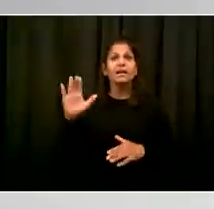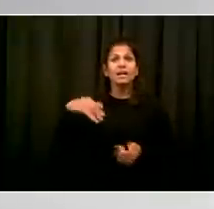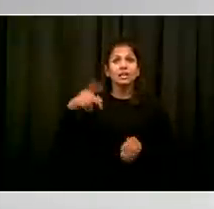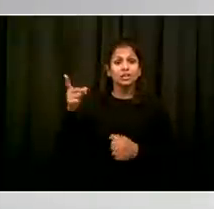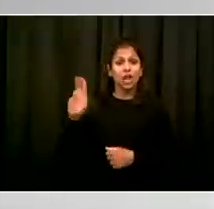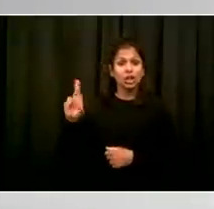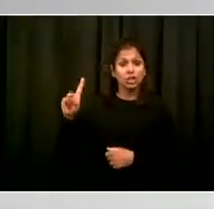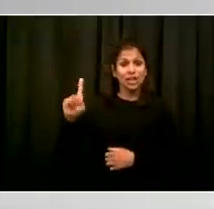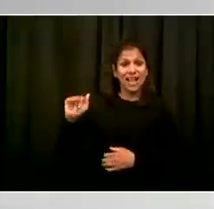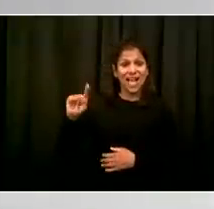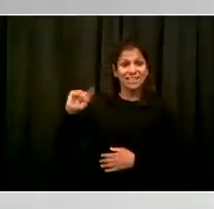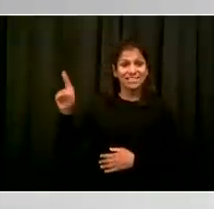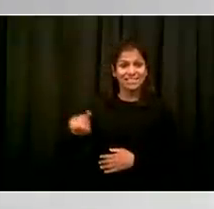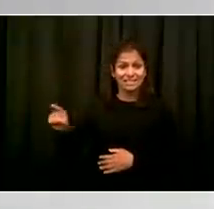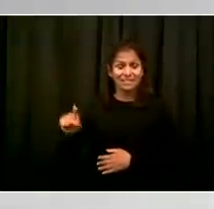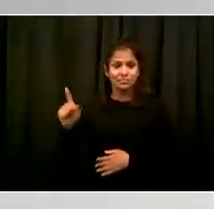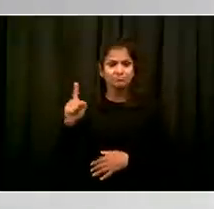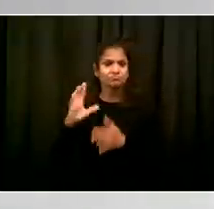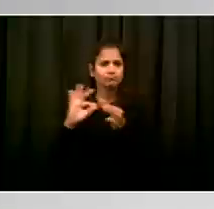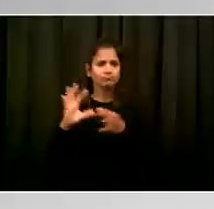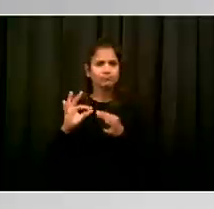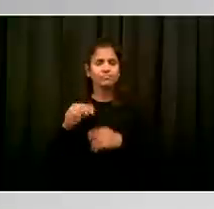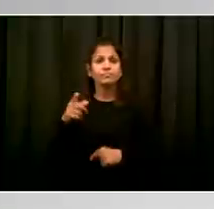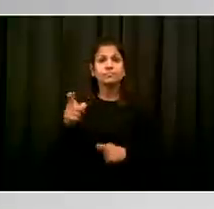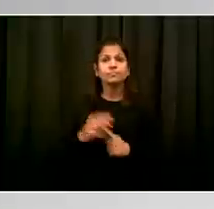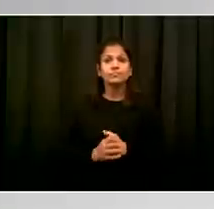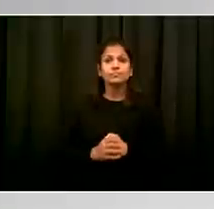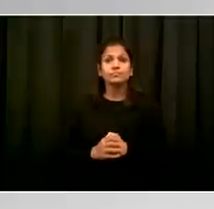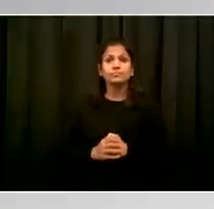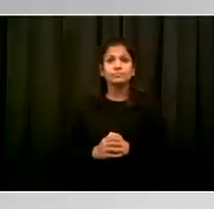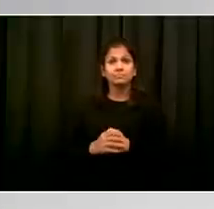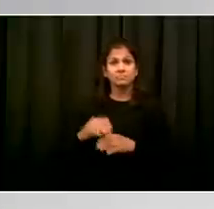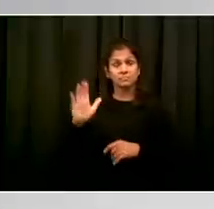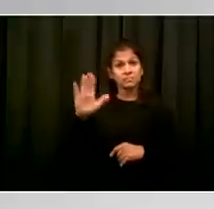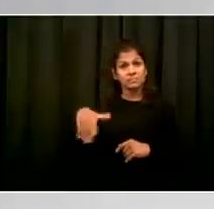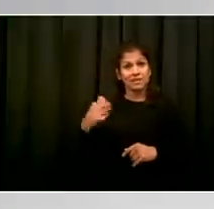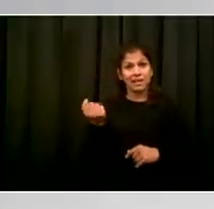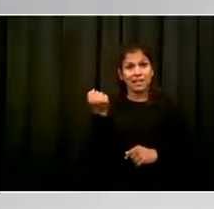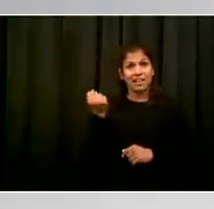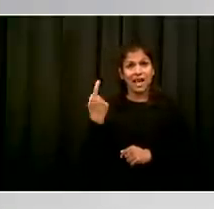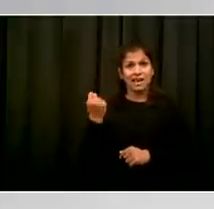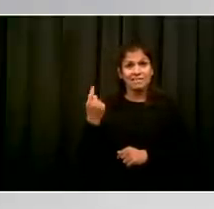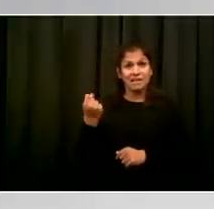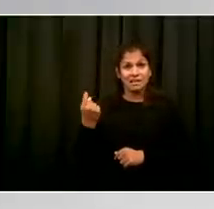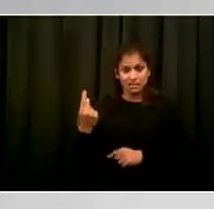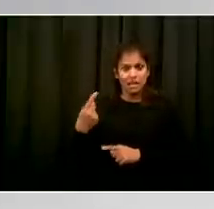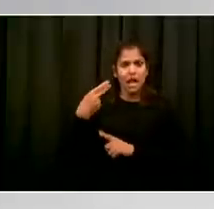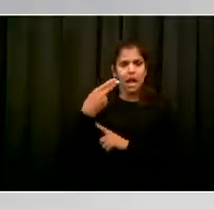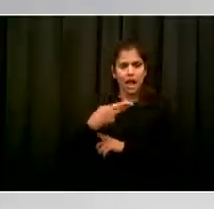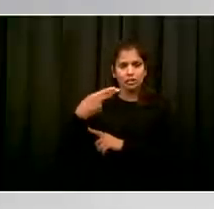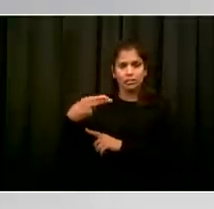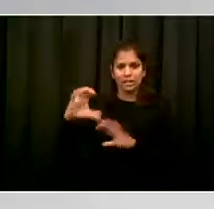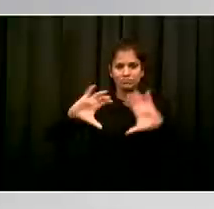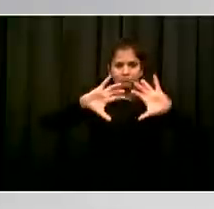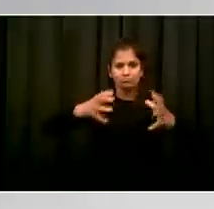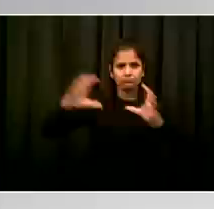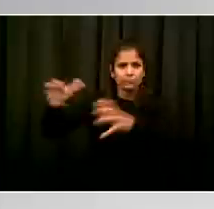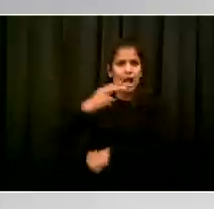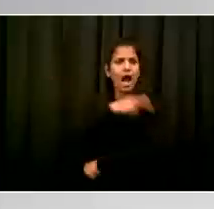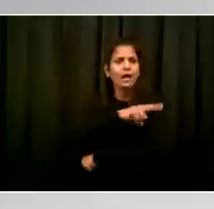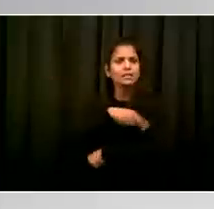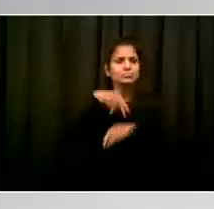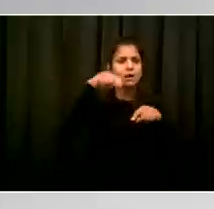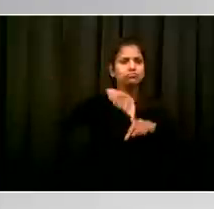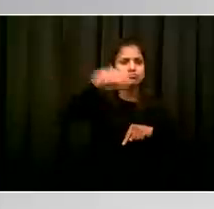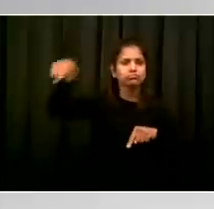great barometer of the city activity for COVID. We saw many of the trends ahead of anyone else in the